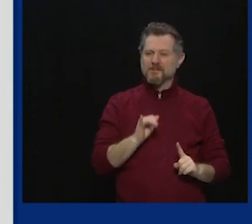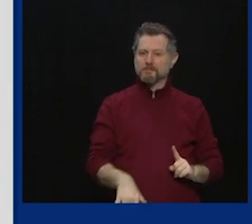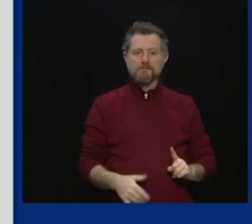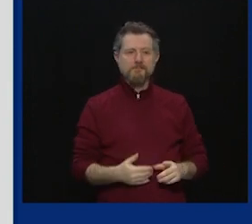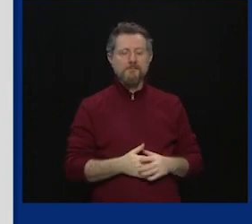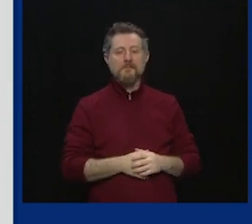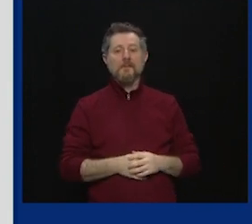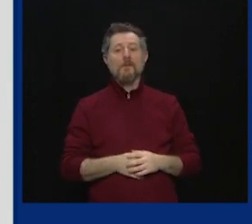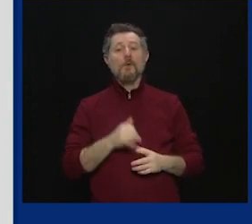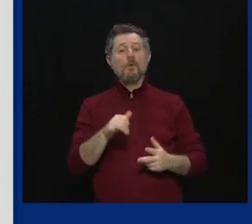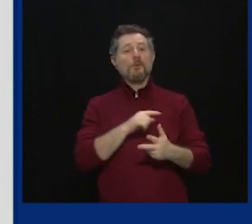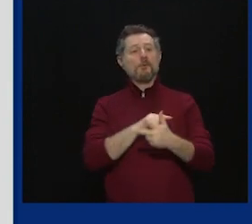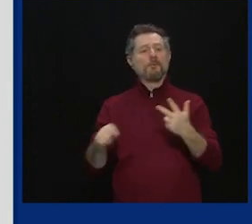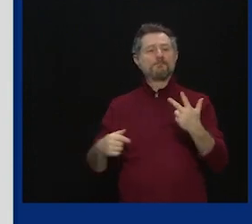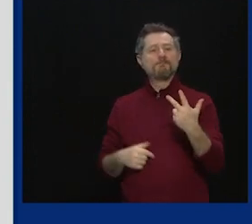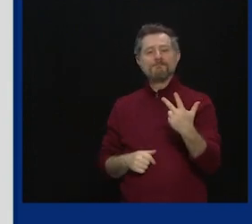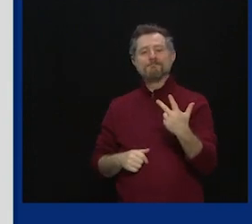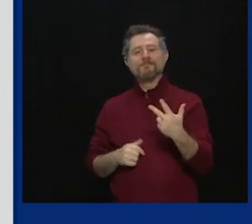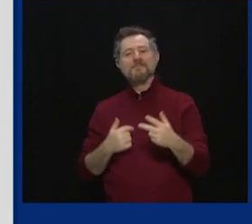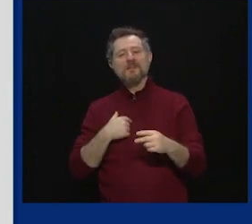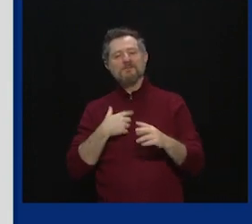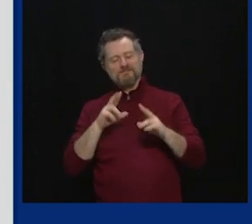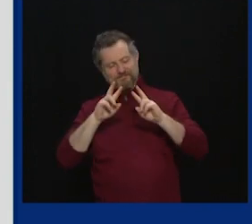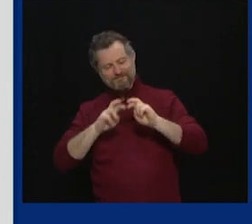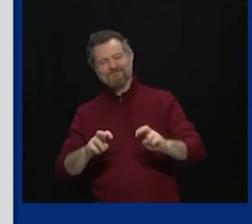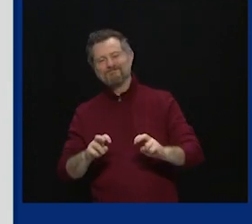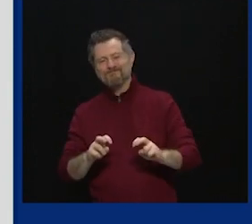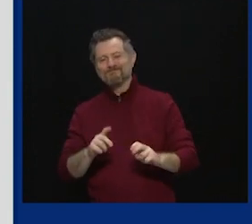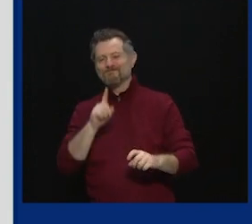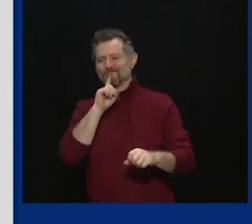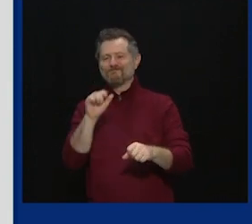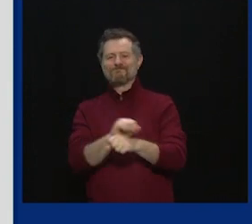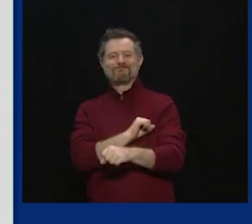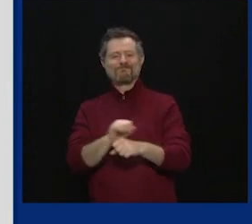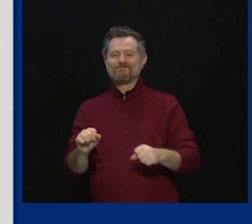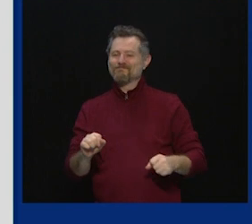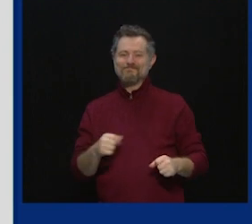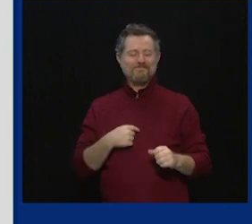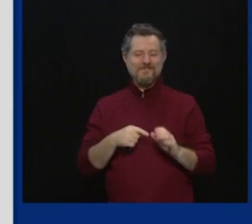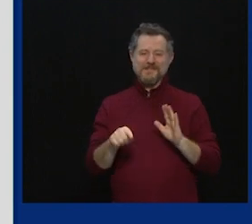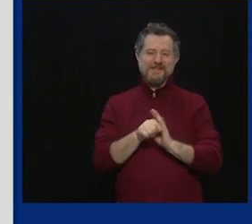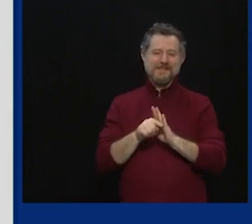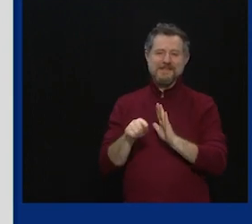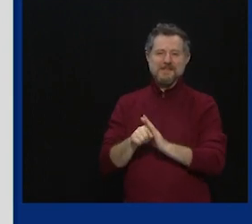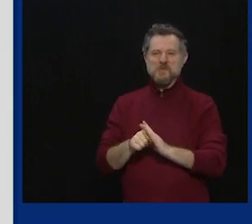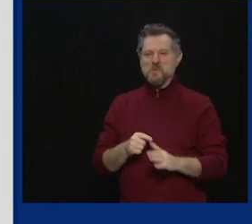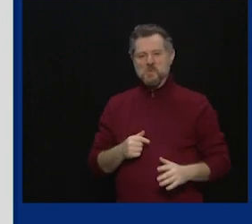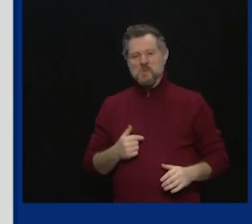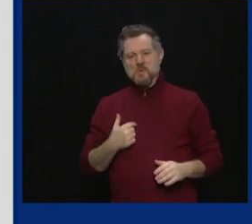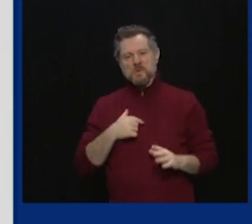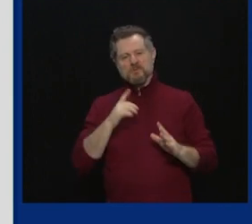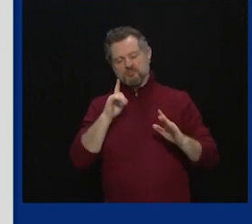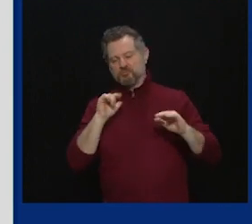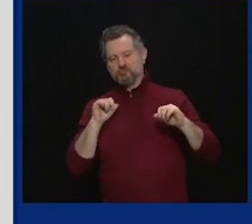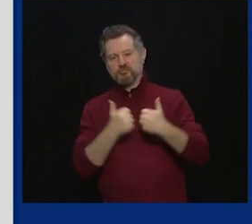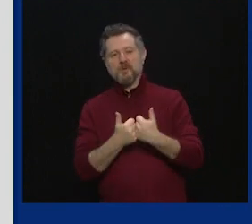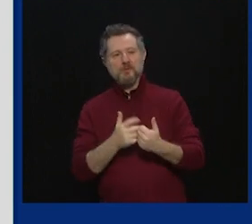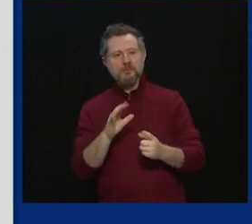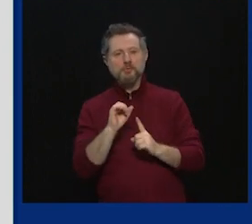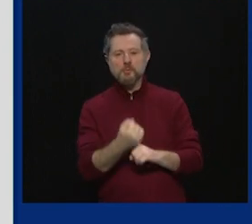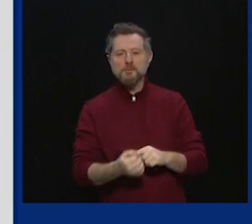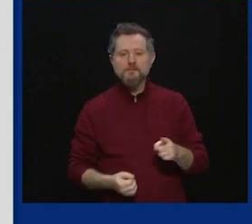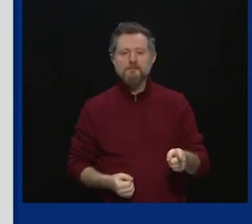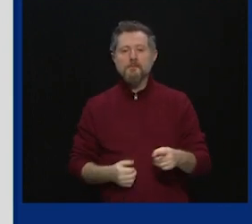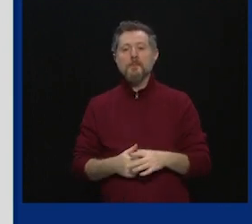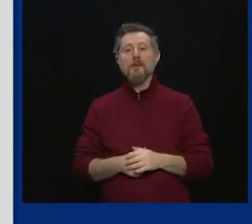me. In combination, it spells a very challenging situation for us. And I know this has not been easy on